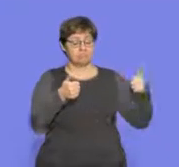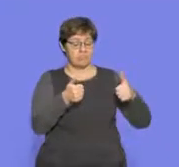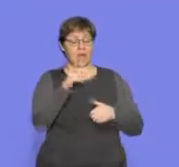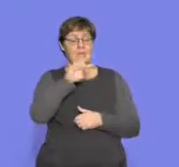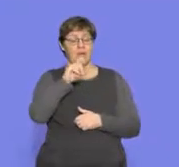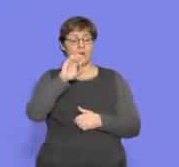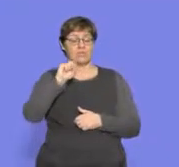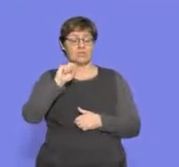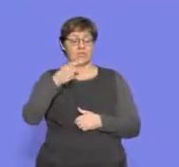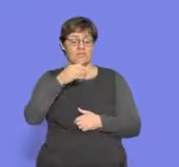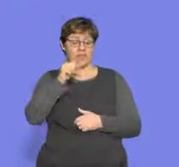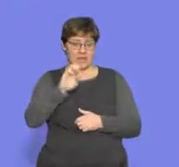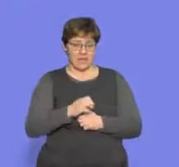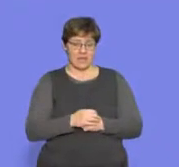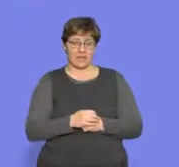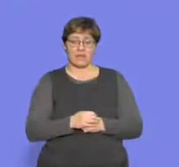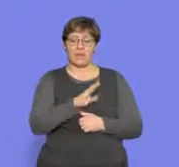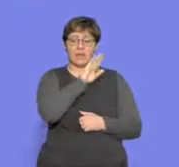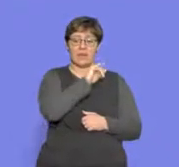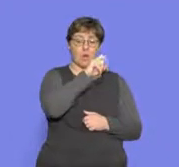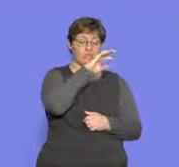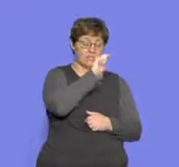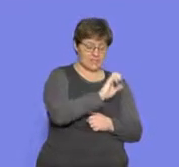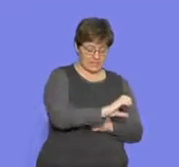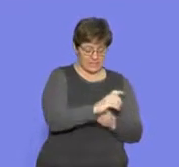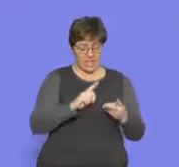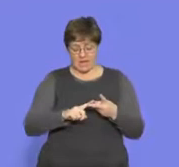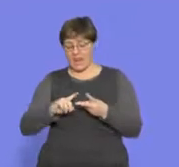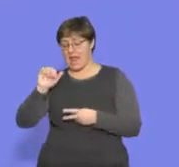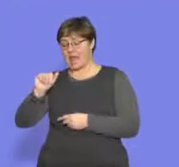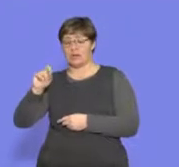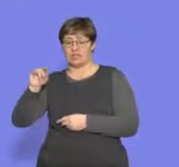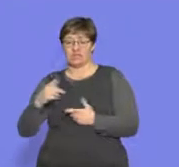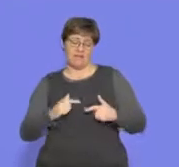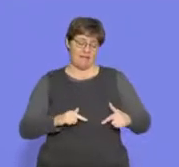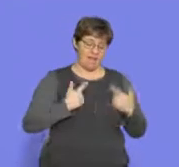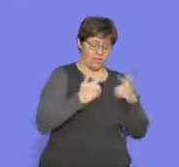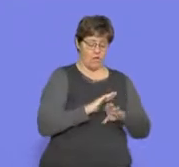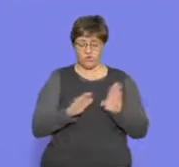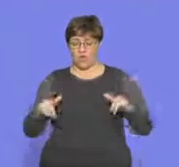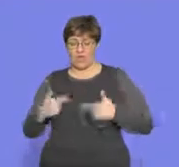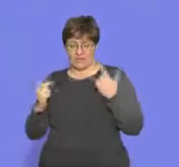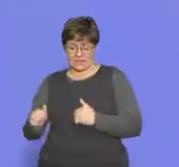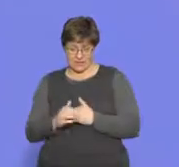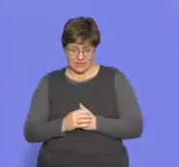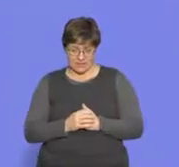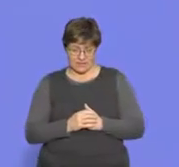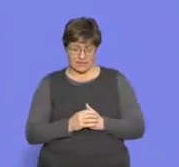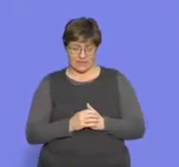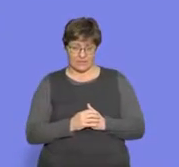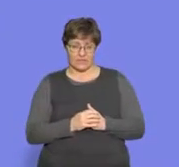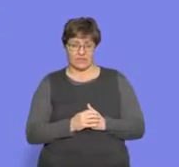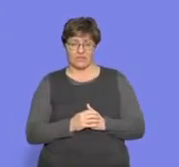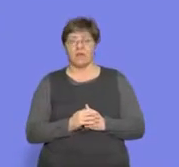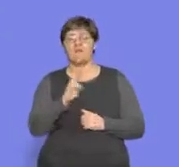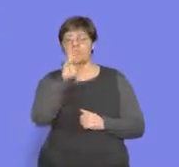components in a biosphere that we need to recognize: the biotic and the abiotic components. And we will unpack that in a little while. So when we